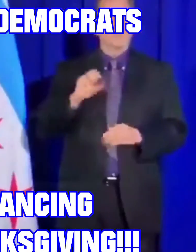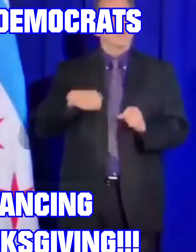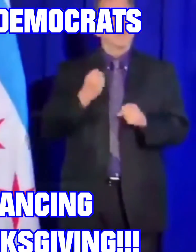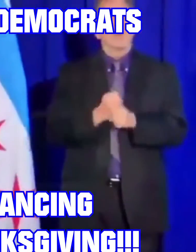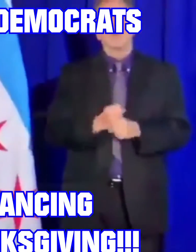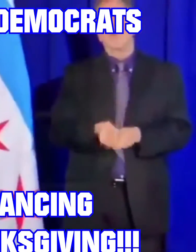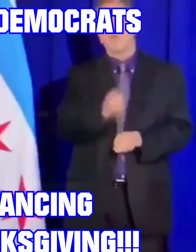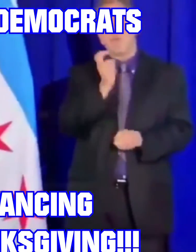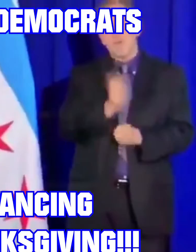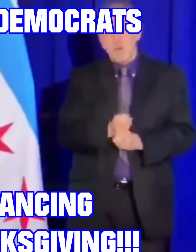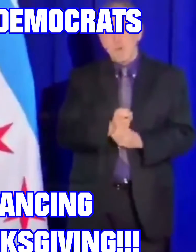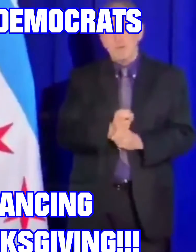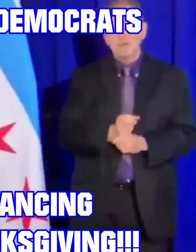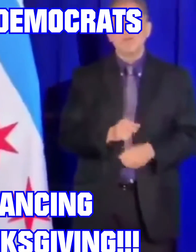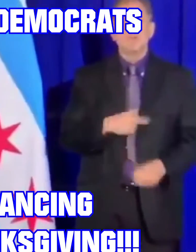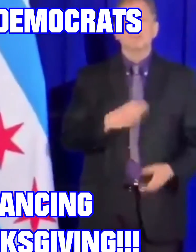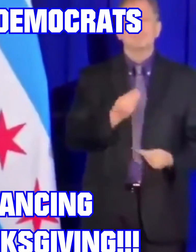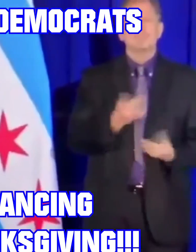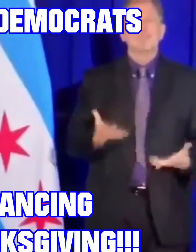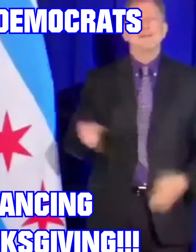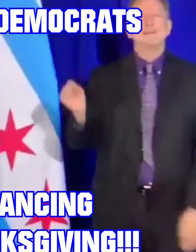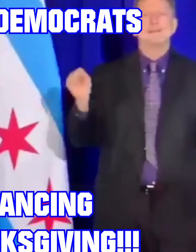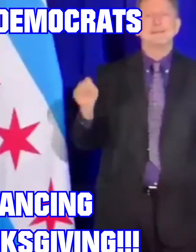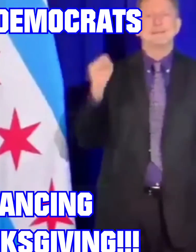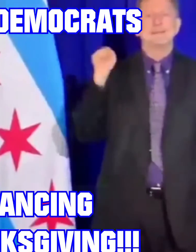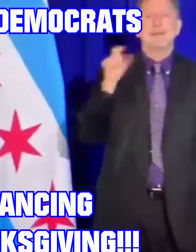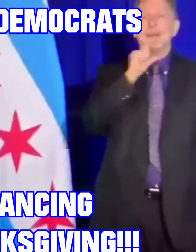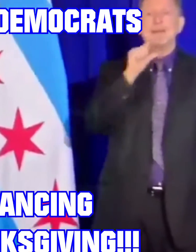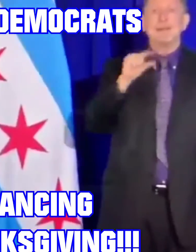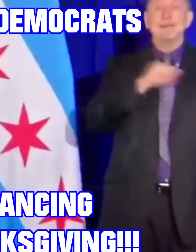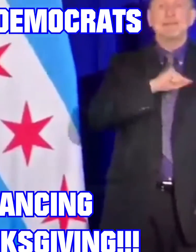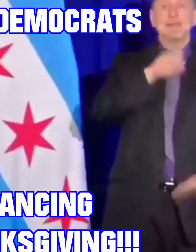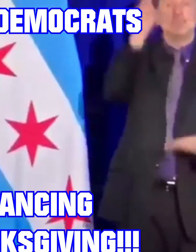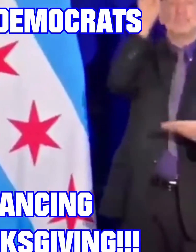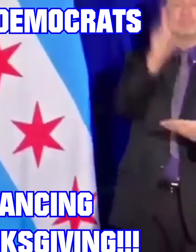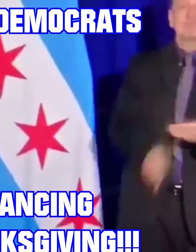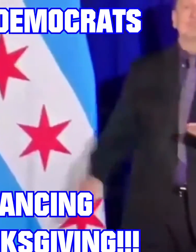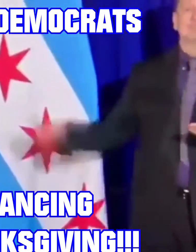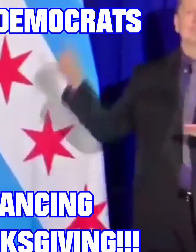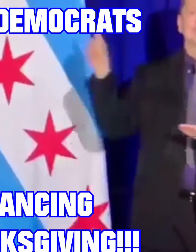Amen. You must cancel the normal Thanksgiving plans,